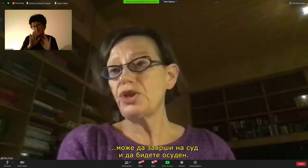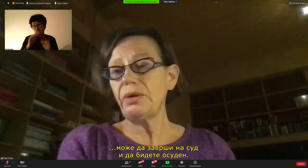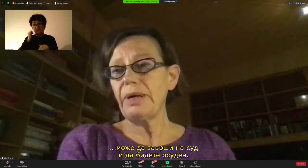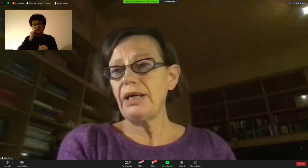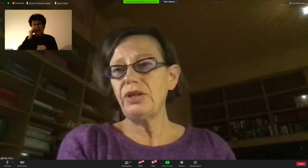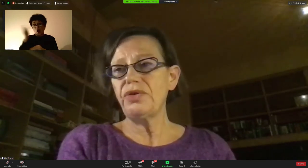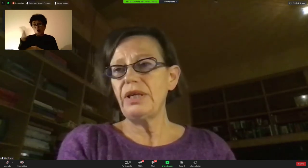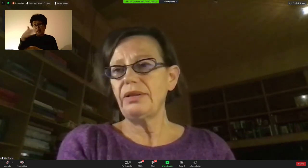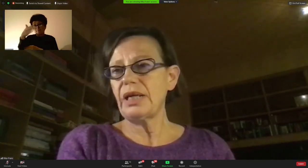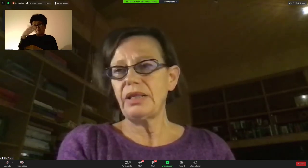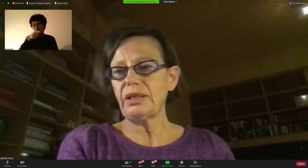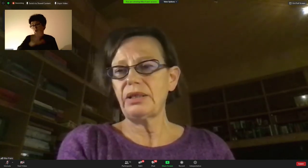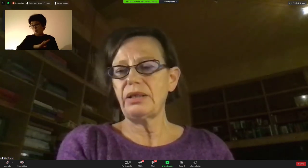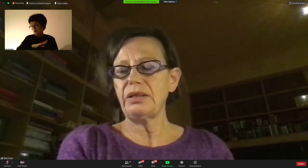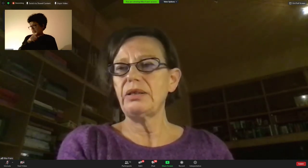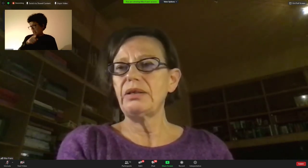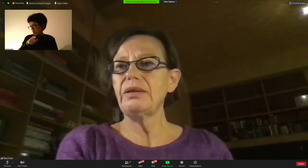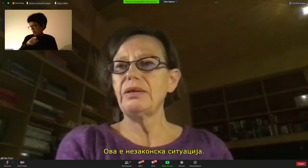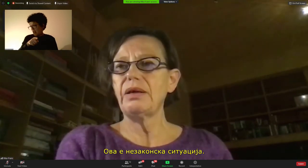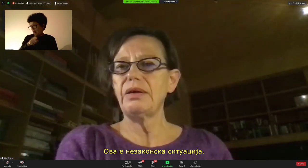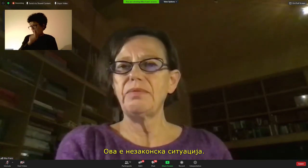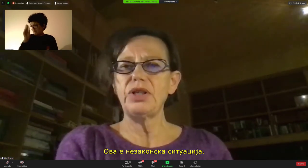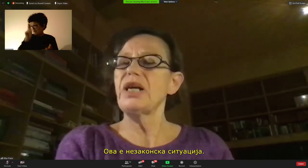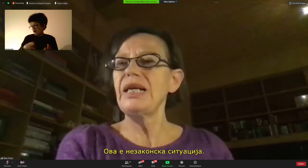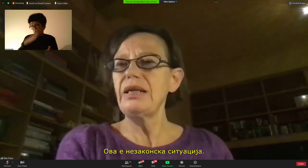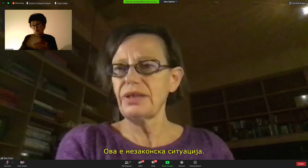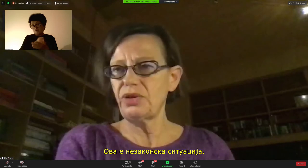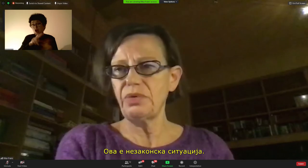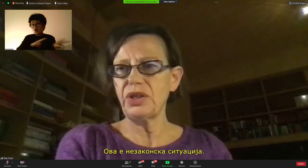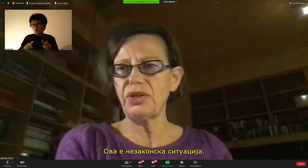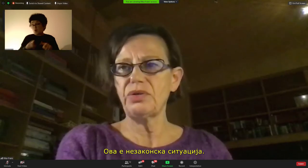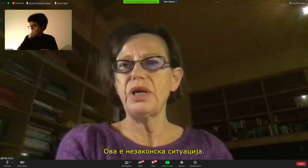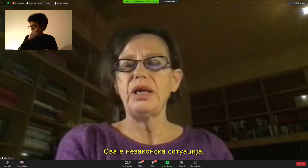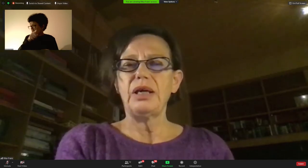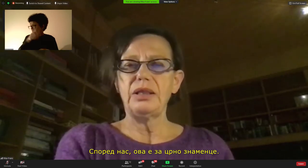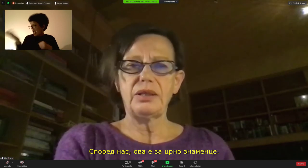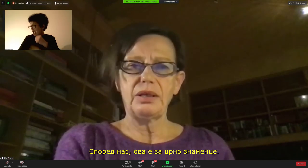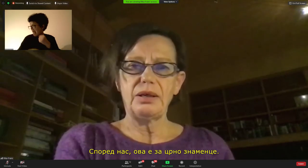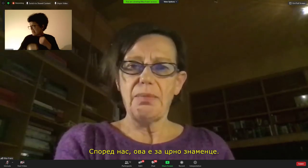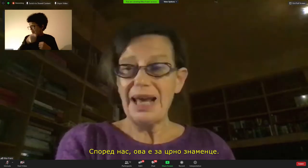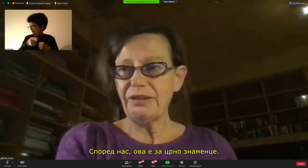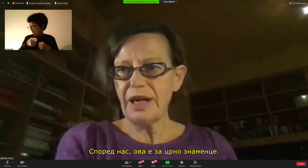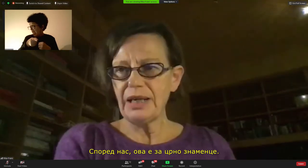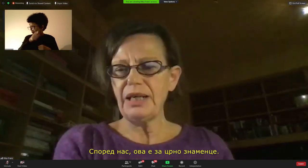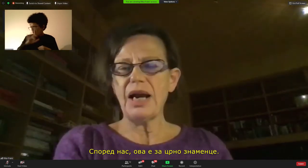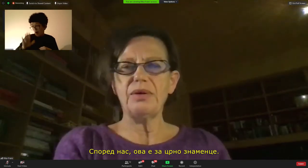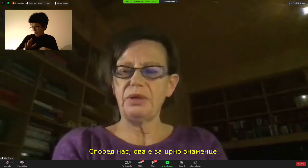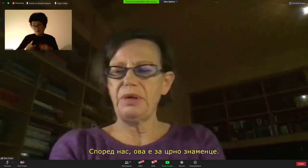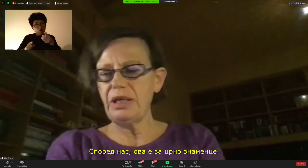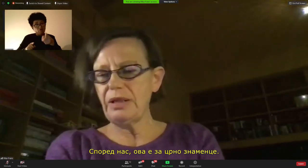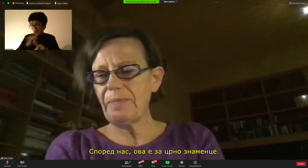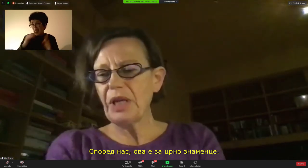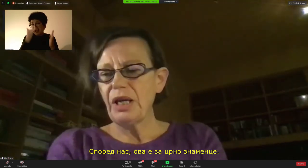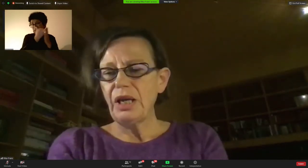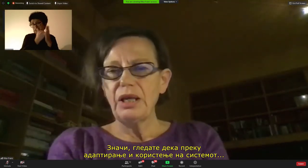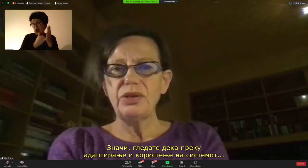judged by a jury that it's not legal situation, so it's a black flag in our